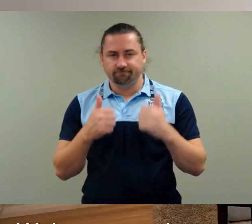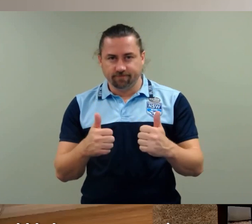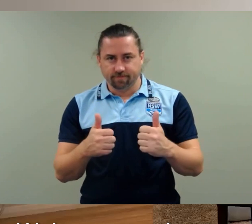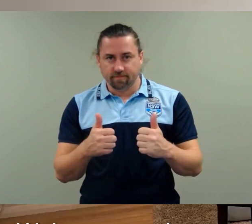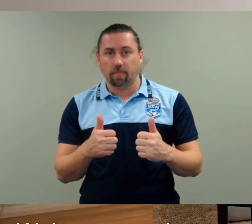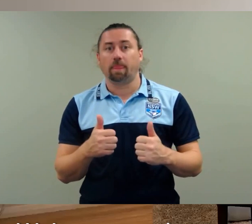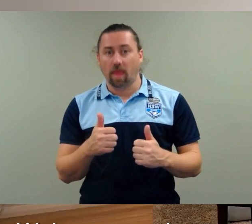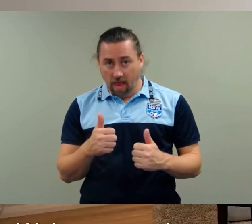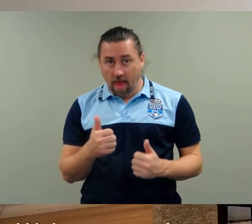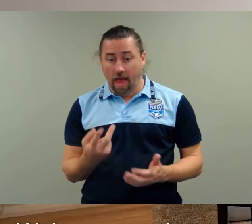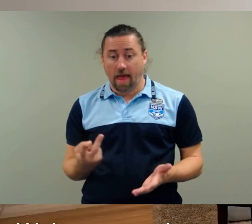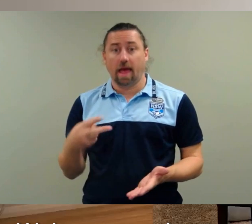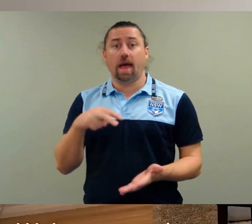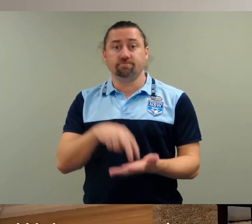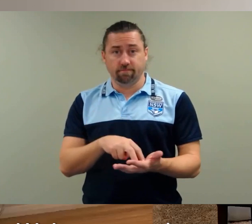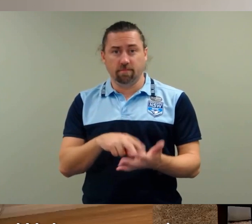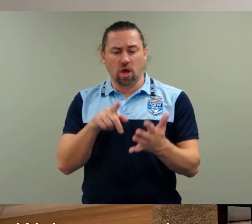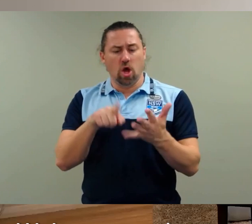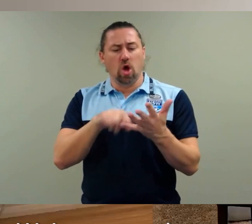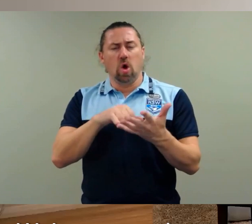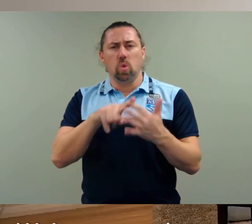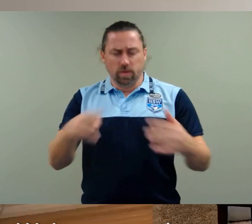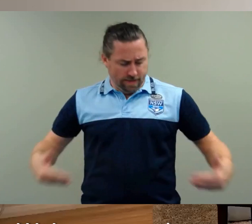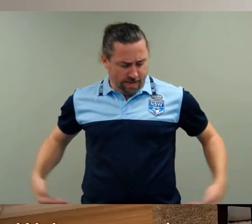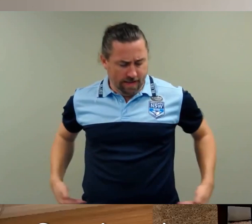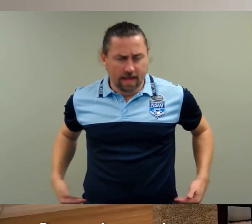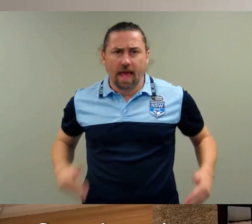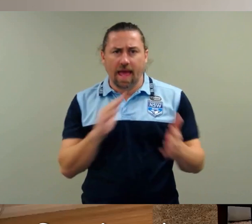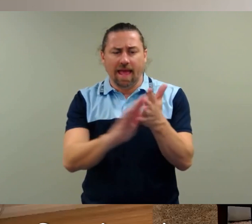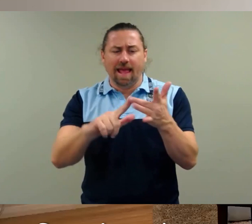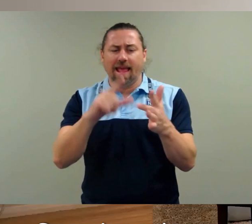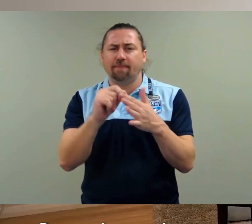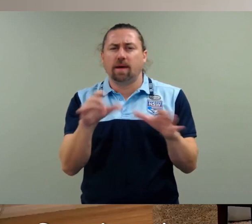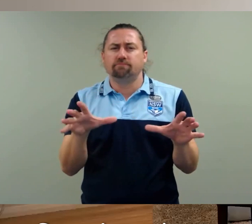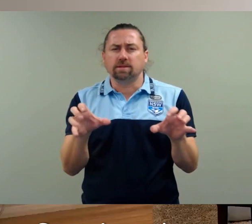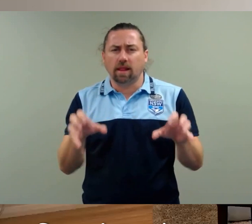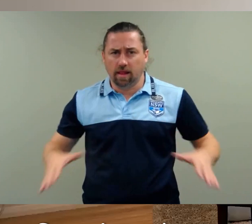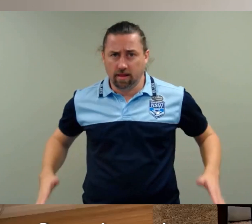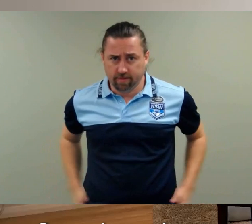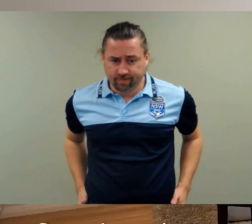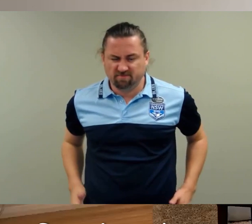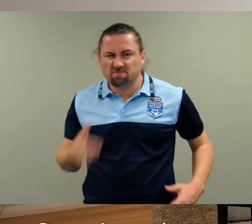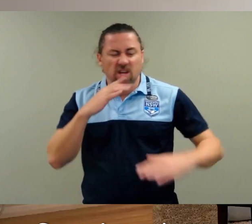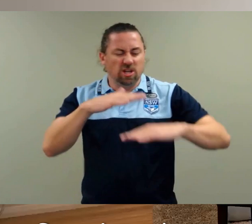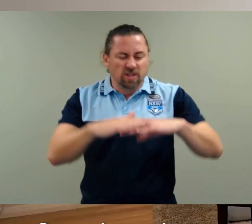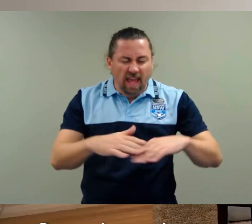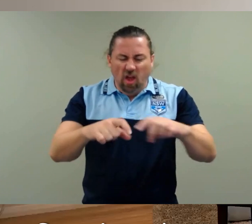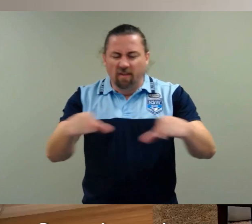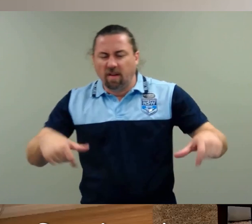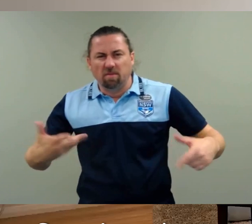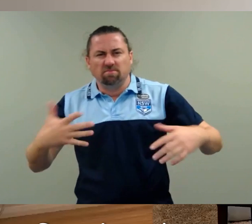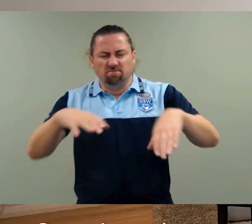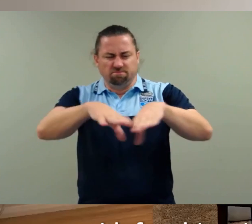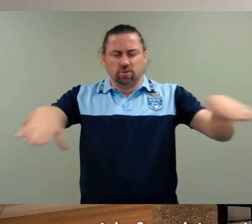We're now going to get up and work the muscles of our hips. So we're going to stand behind our chair, frame,